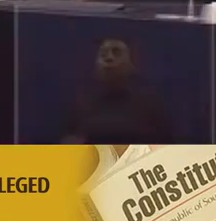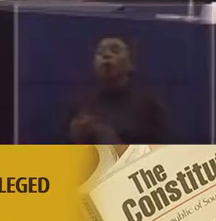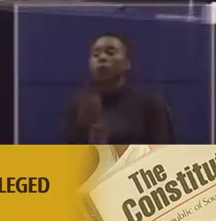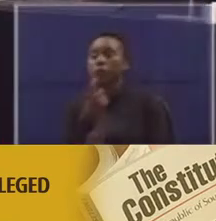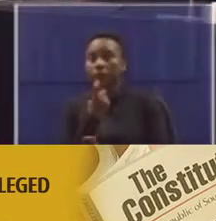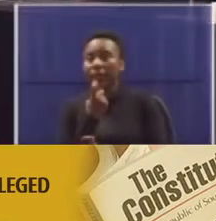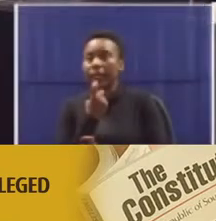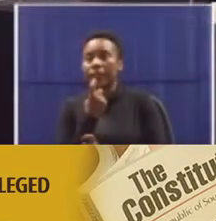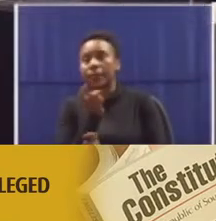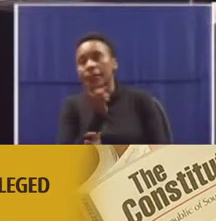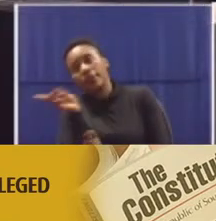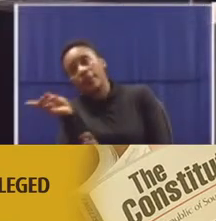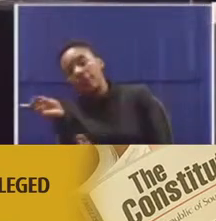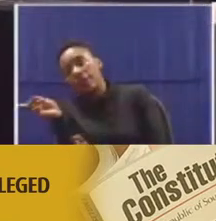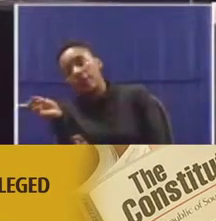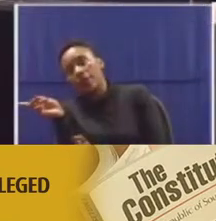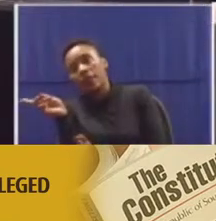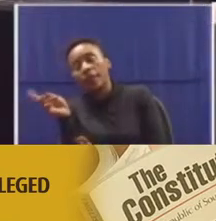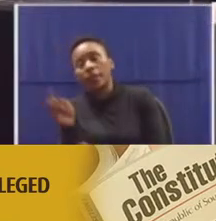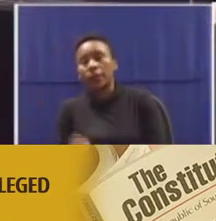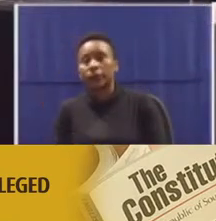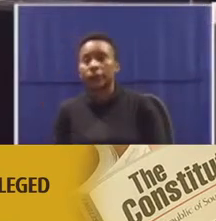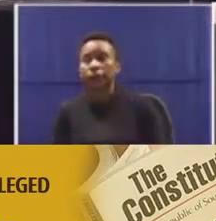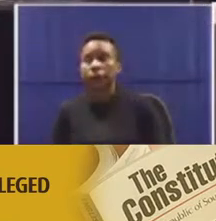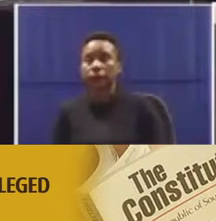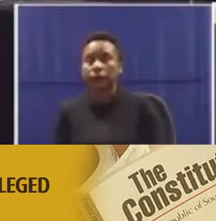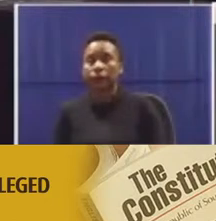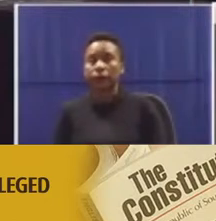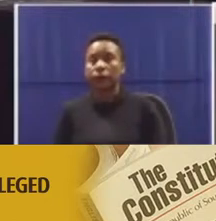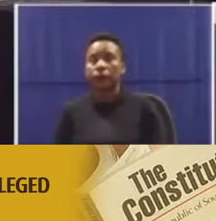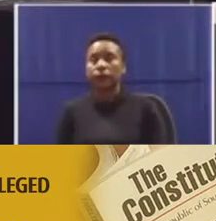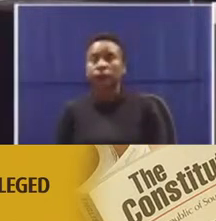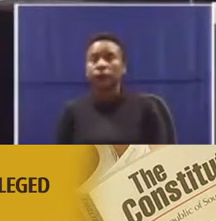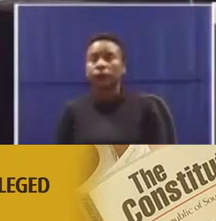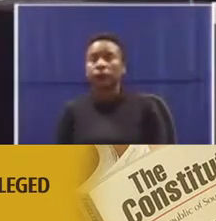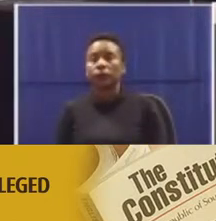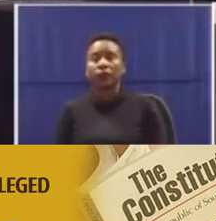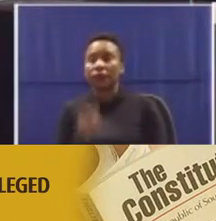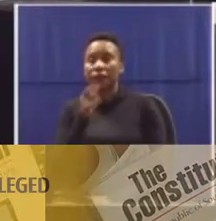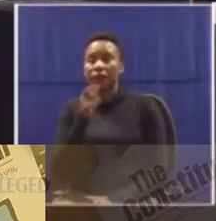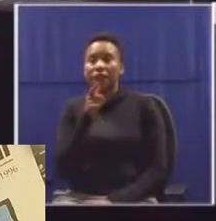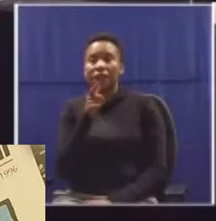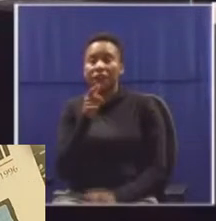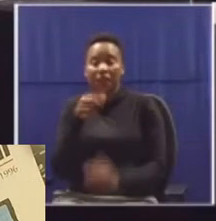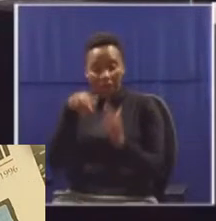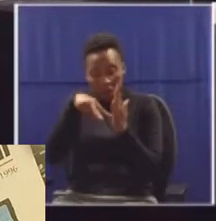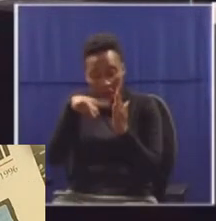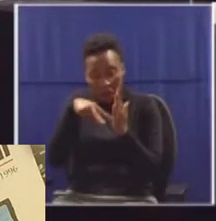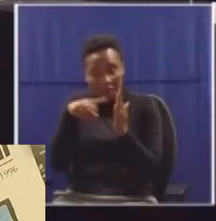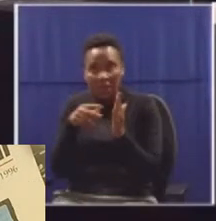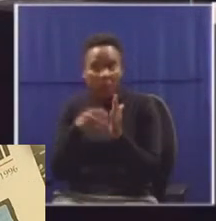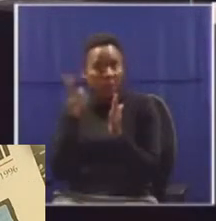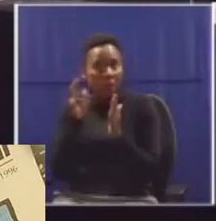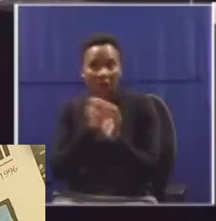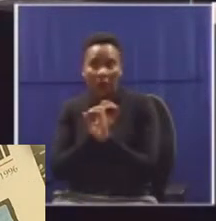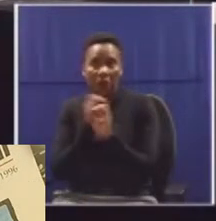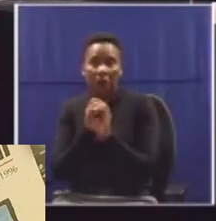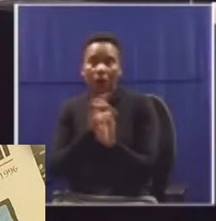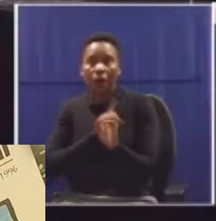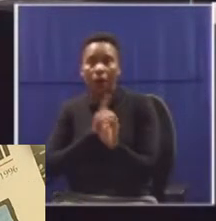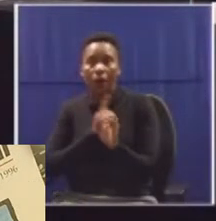approval in terms of section 94 3 of legal Practice Act